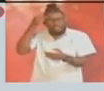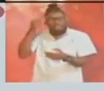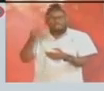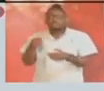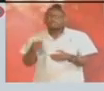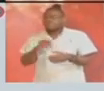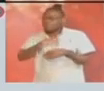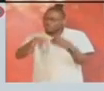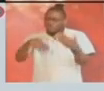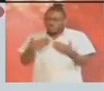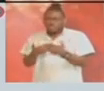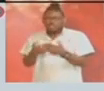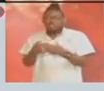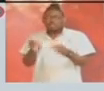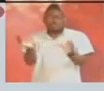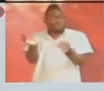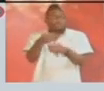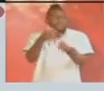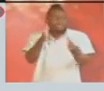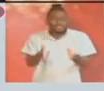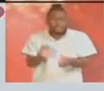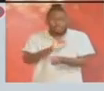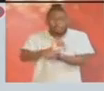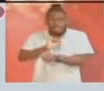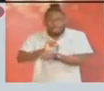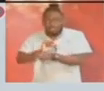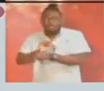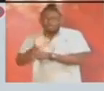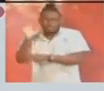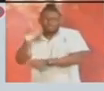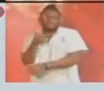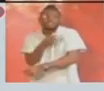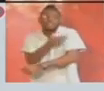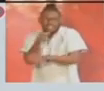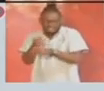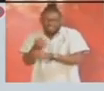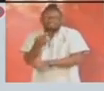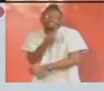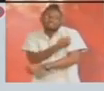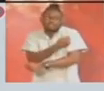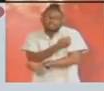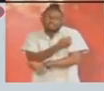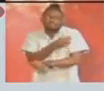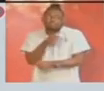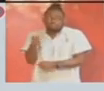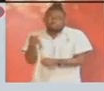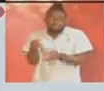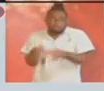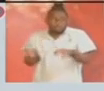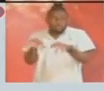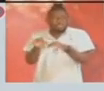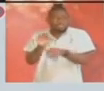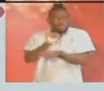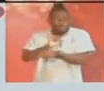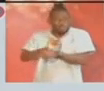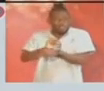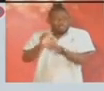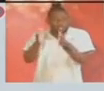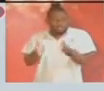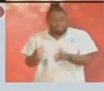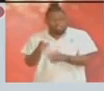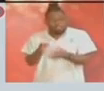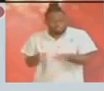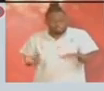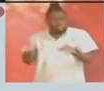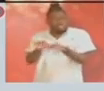level operating, and local government. We consider these essential workers. In talks with my